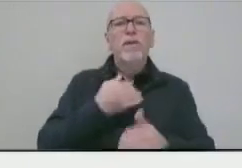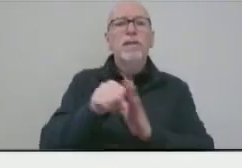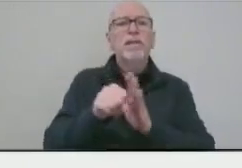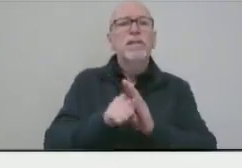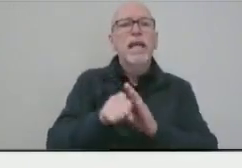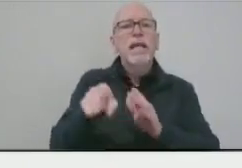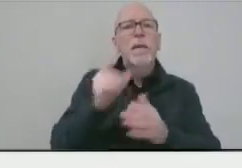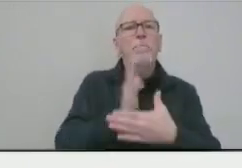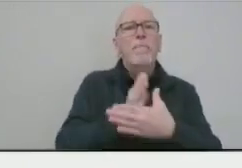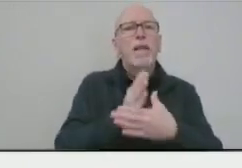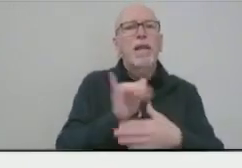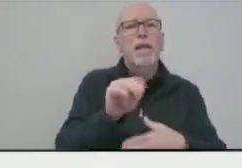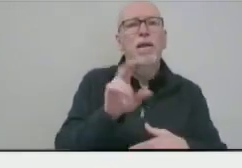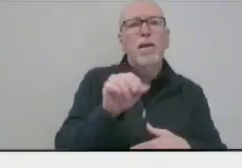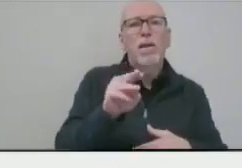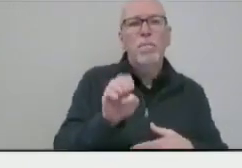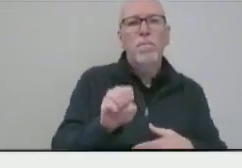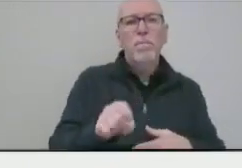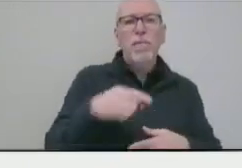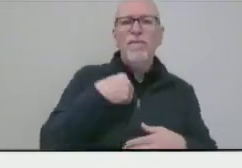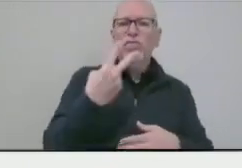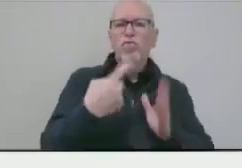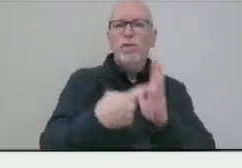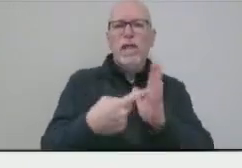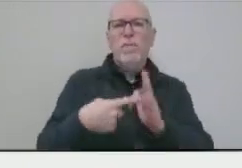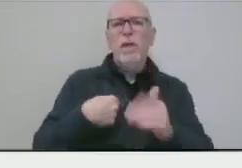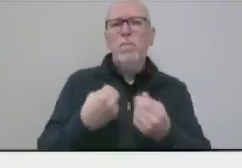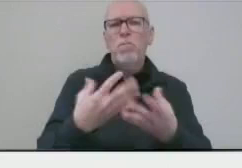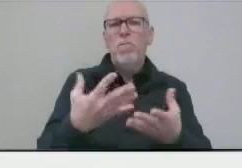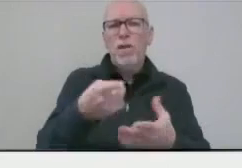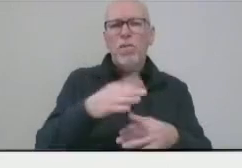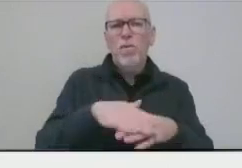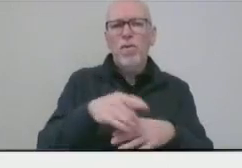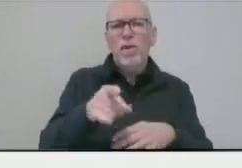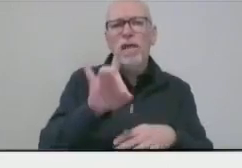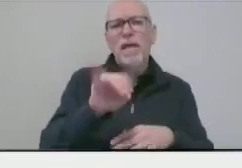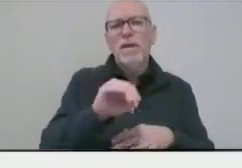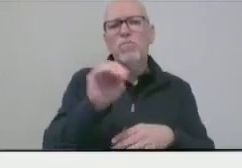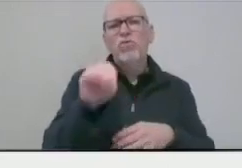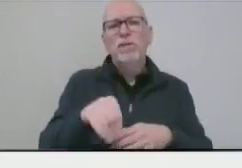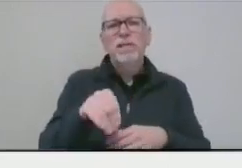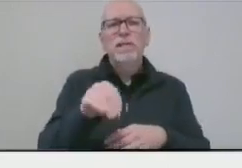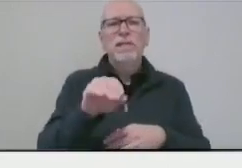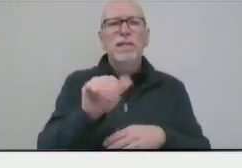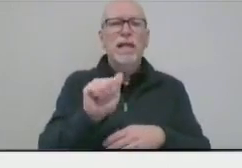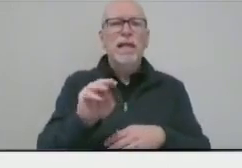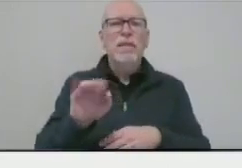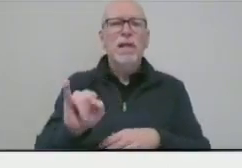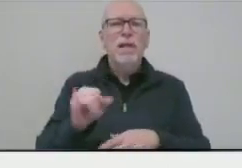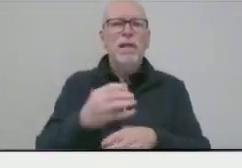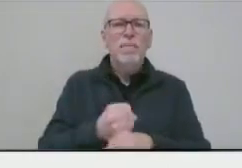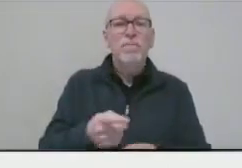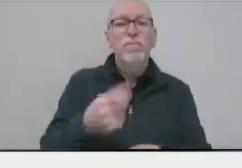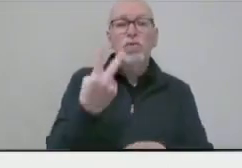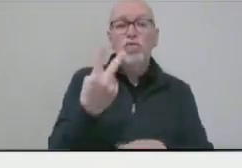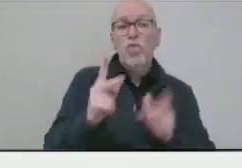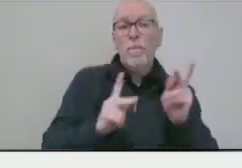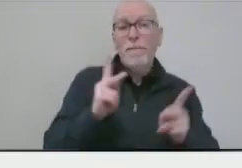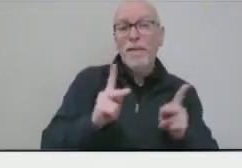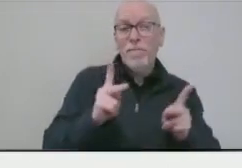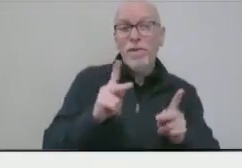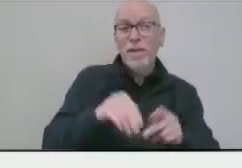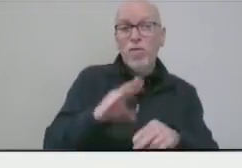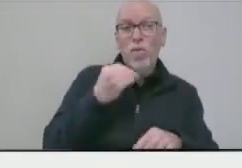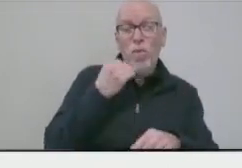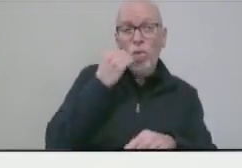median income. And there are two examples I can provide you on the 80% AMI. A two-person household would be at